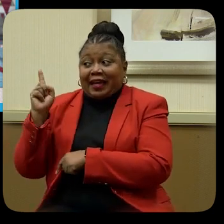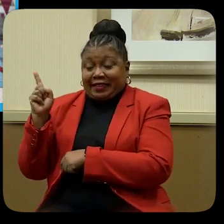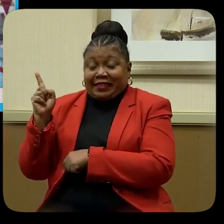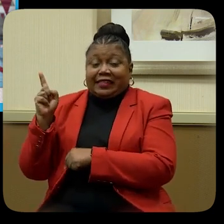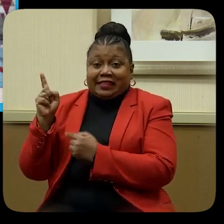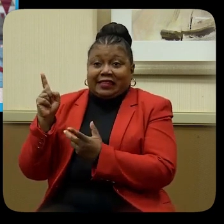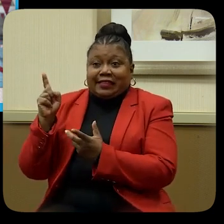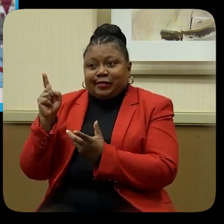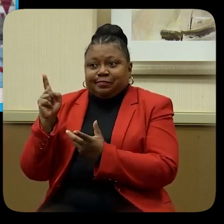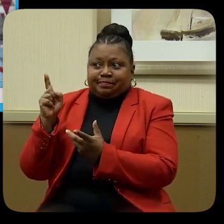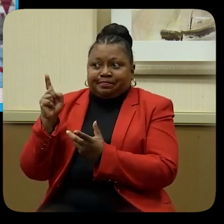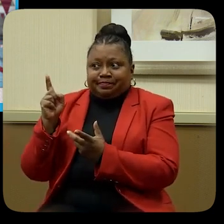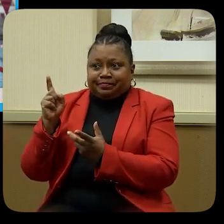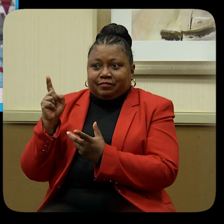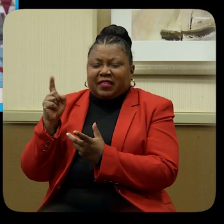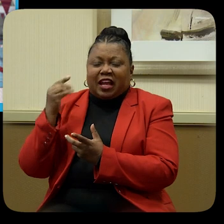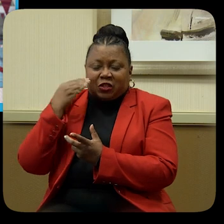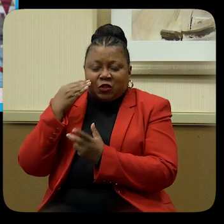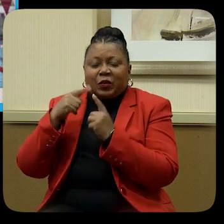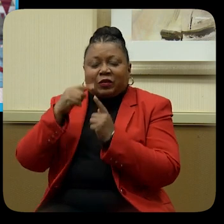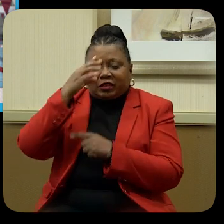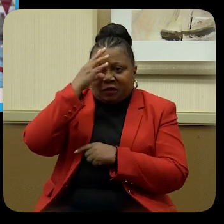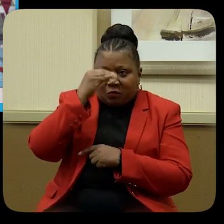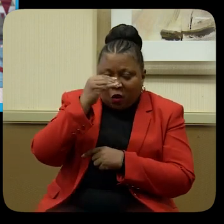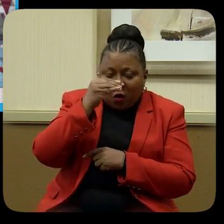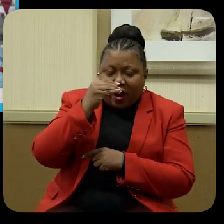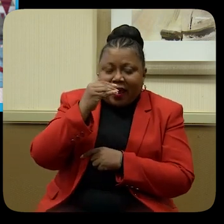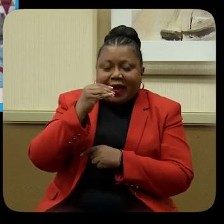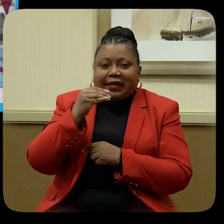he knew he was a boy,